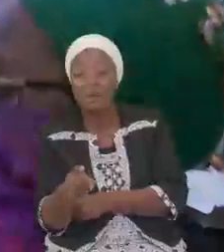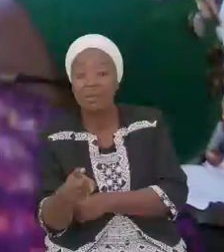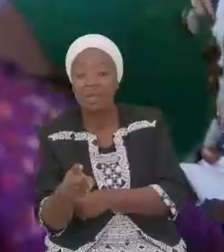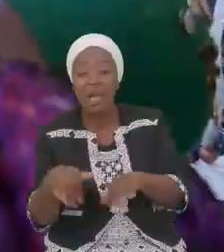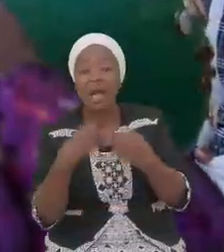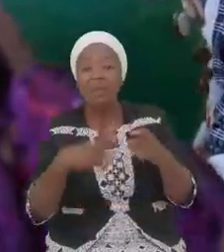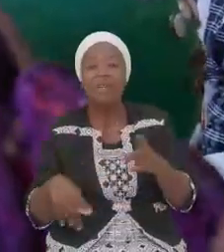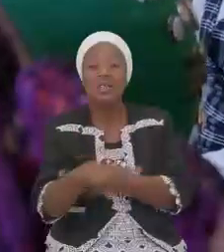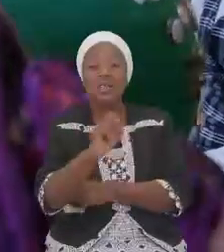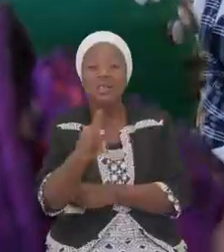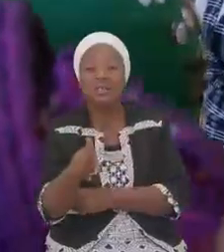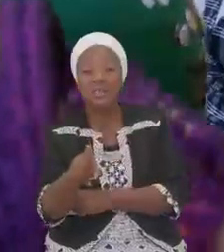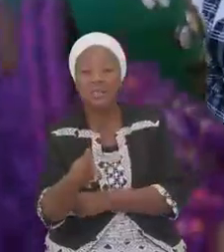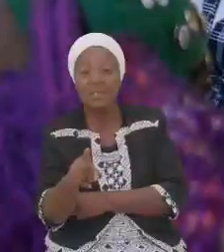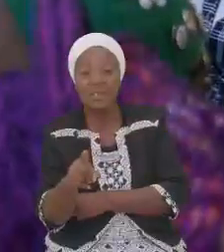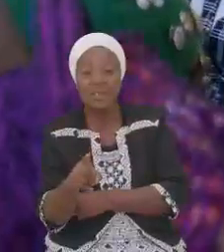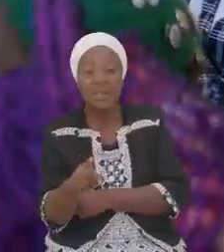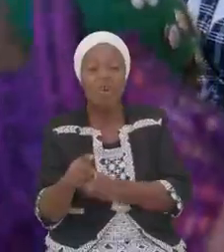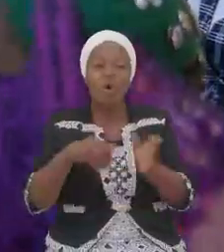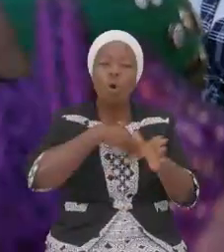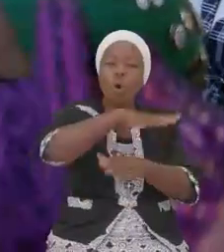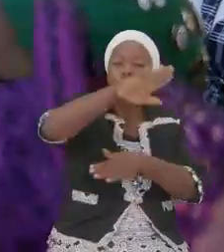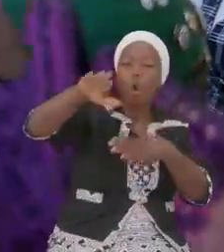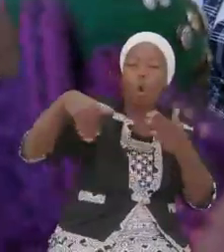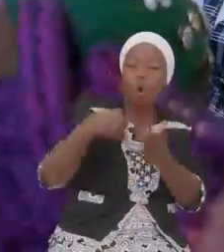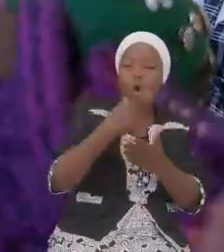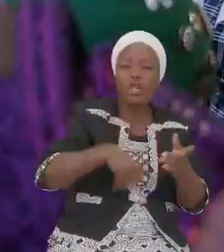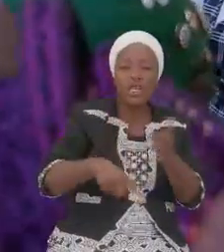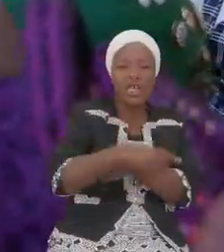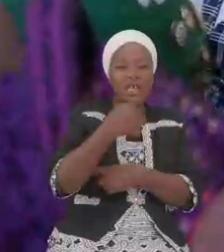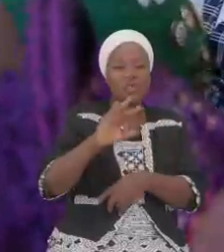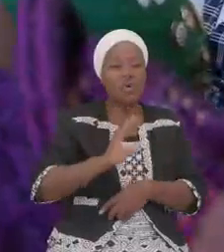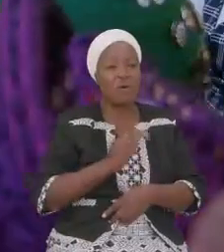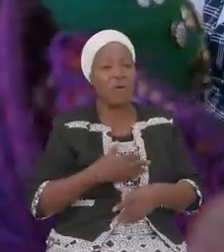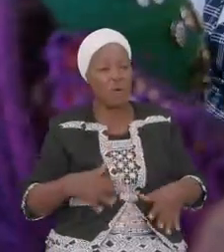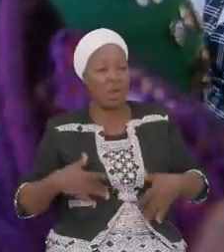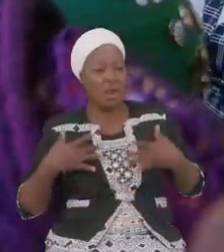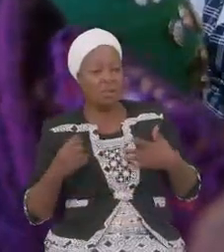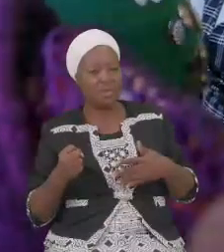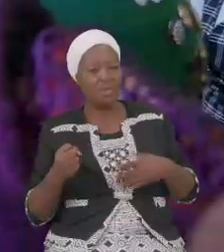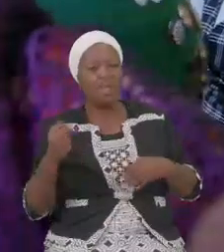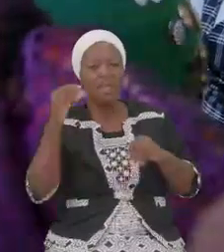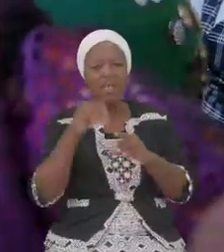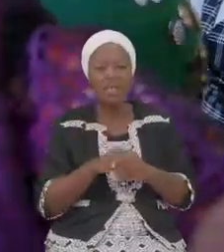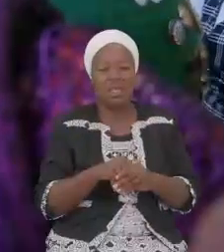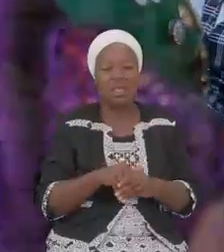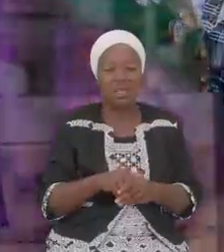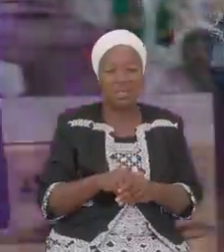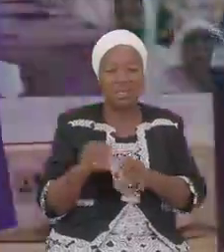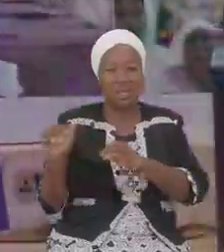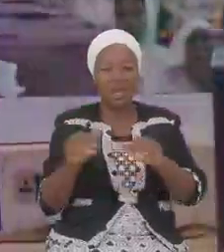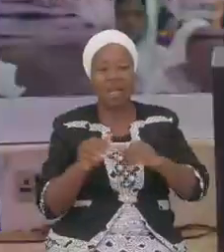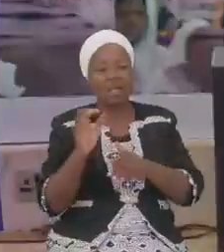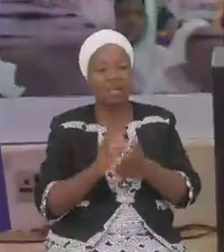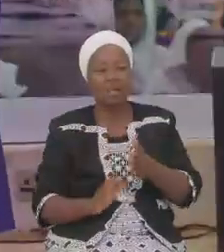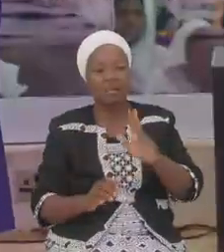Tell me out loud. All the days of our life. We're looking at Acts chapter 3, and